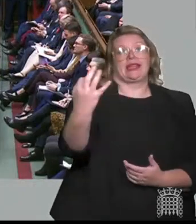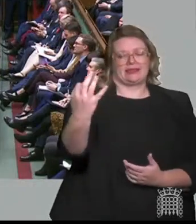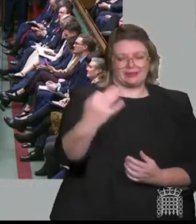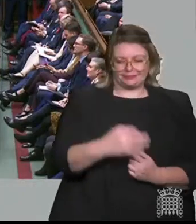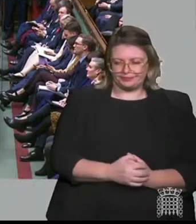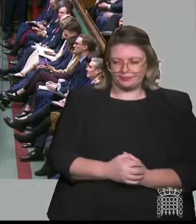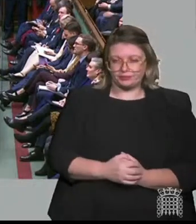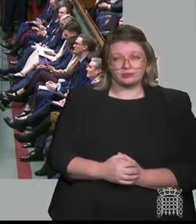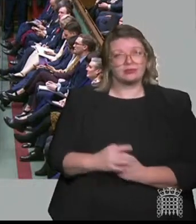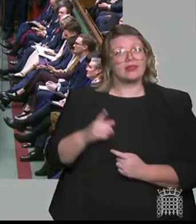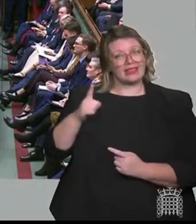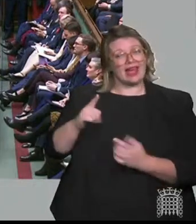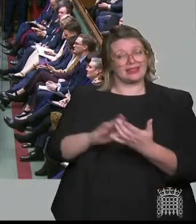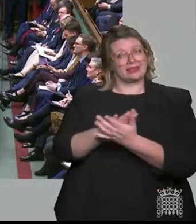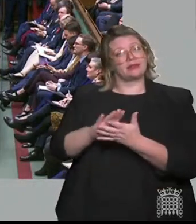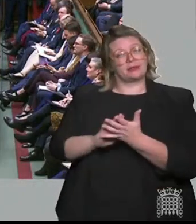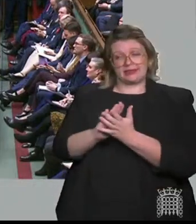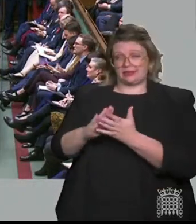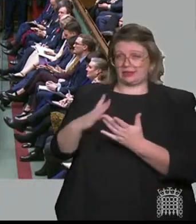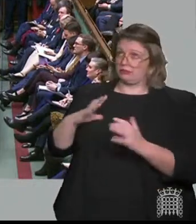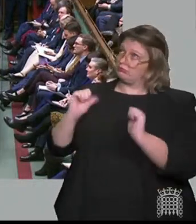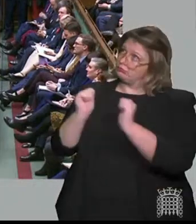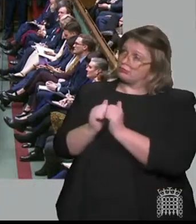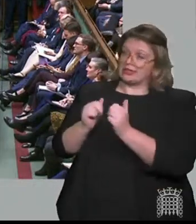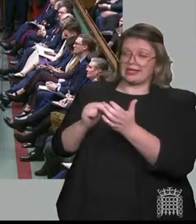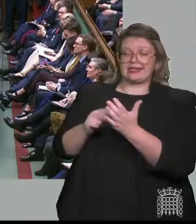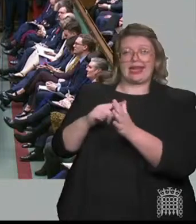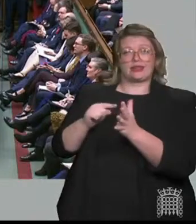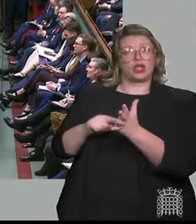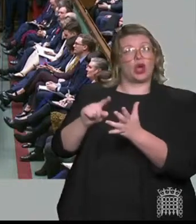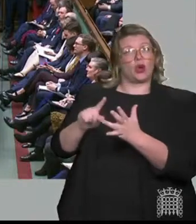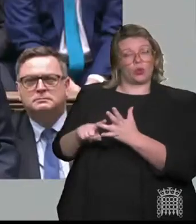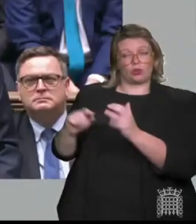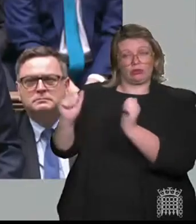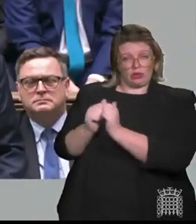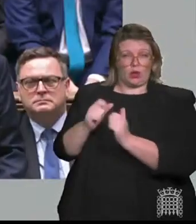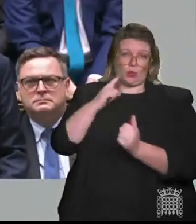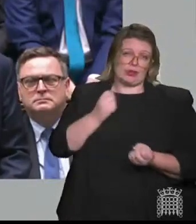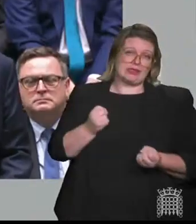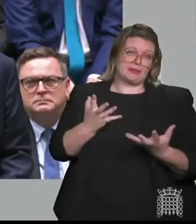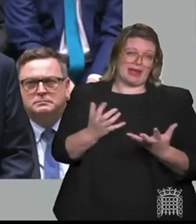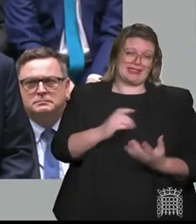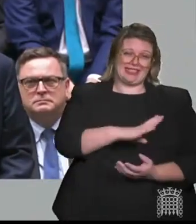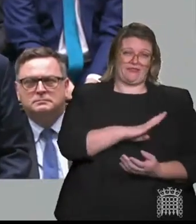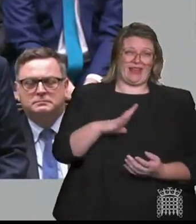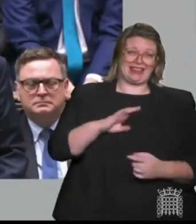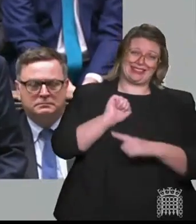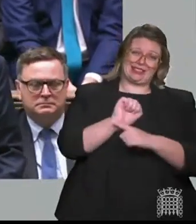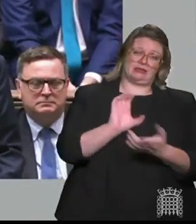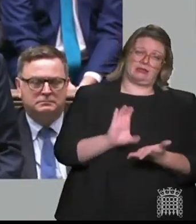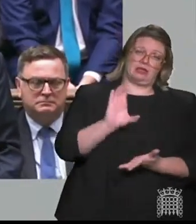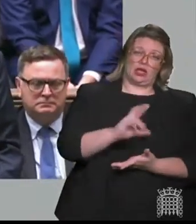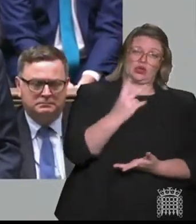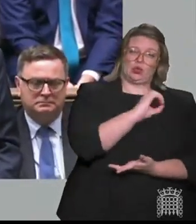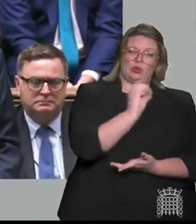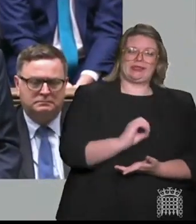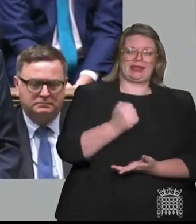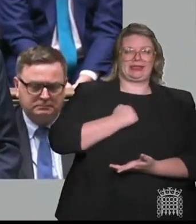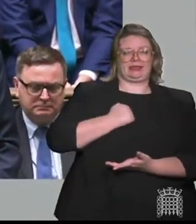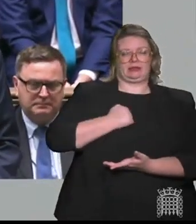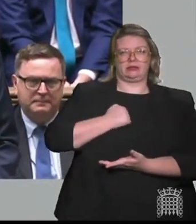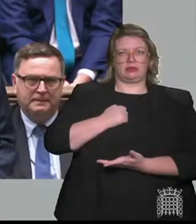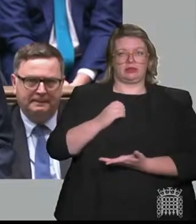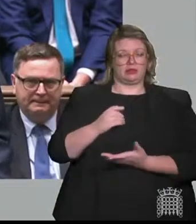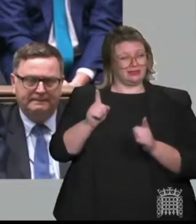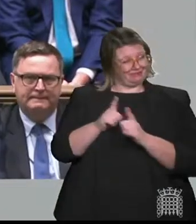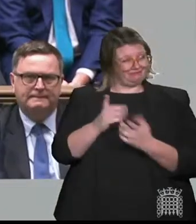our NATO commitment to spend 2% of GDP on defence, critical at a time of global threats to the international